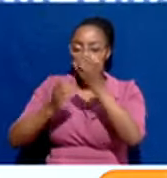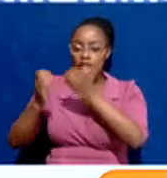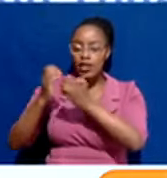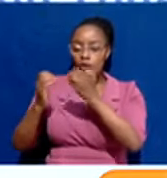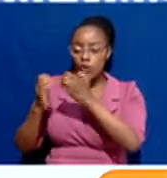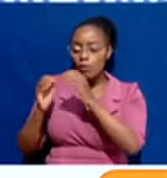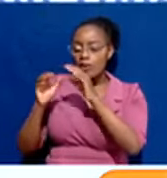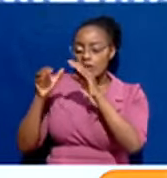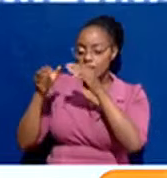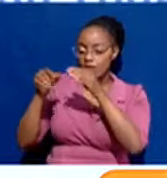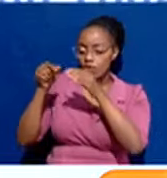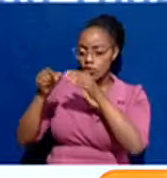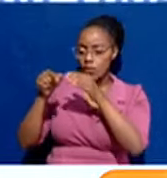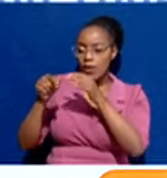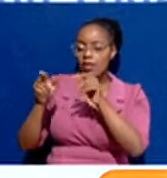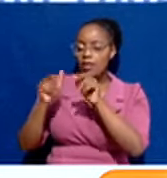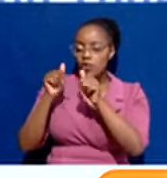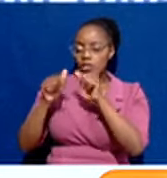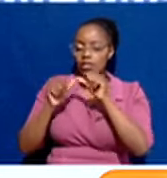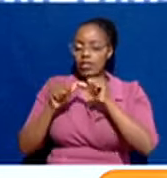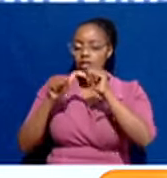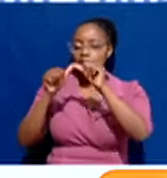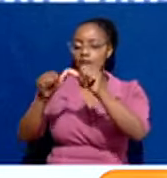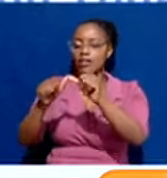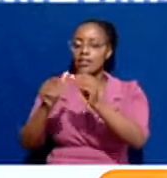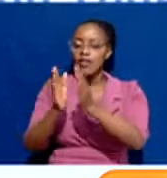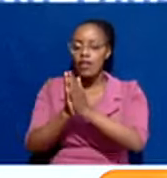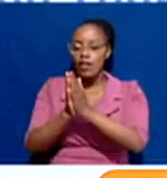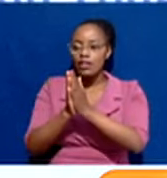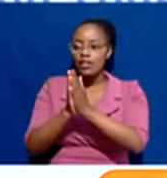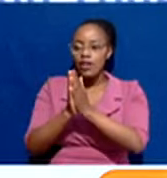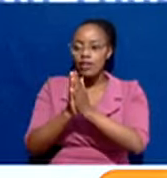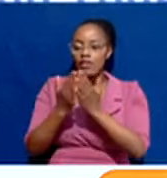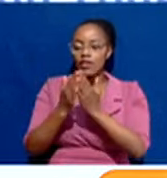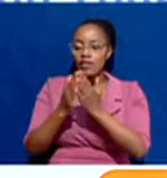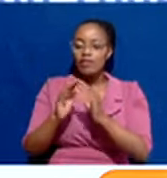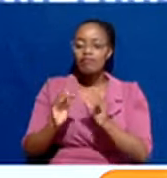engine then sustains and scales everything we do.